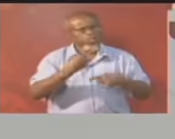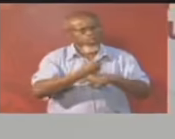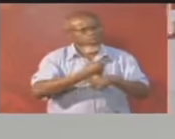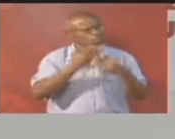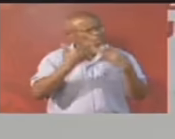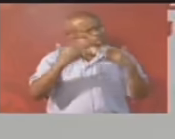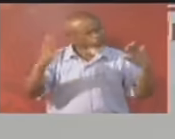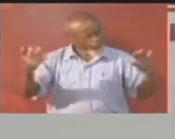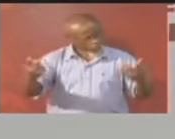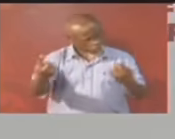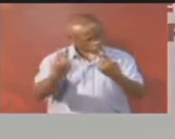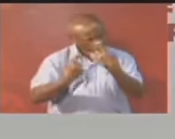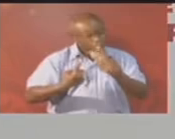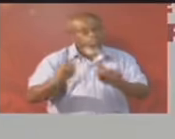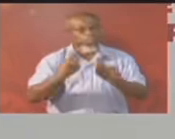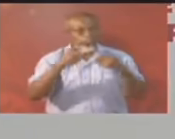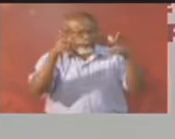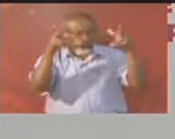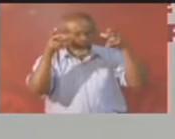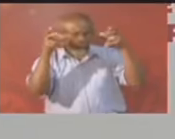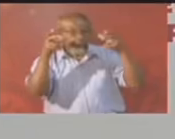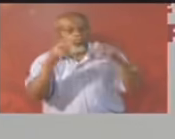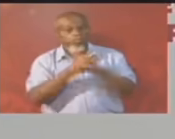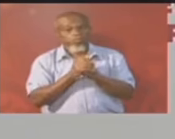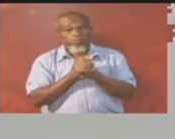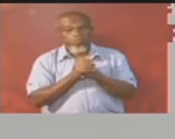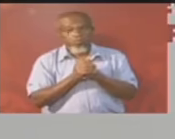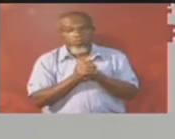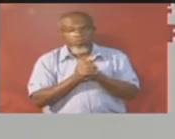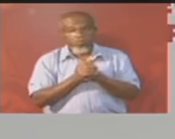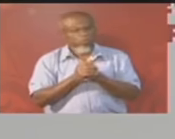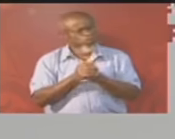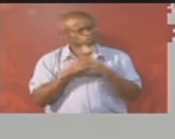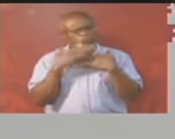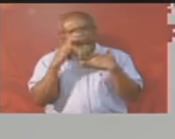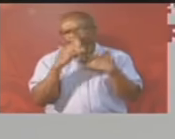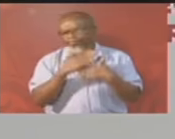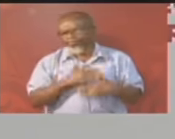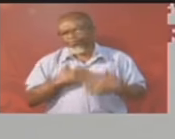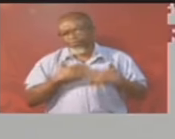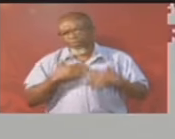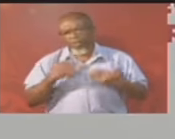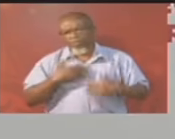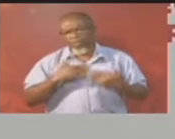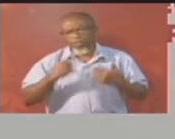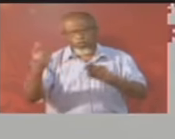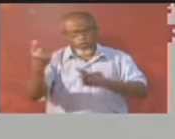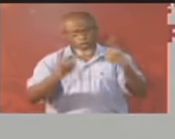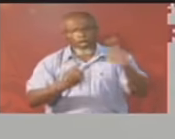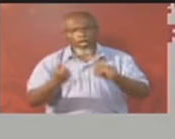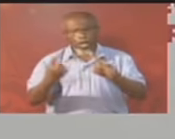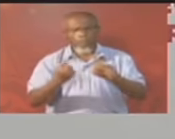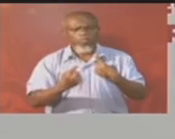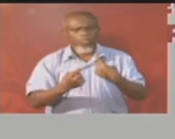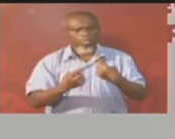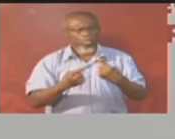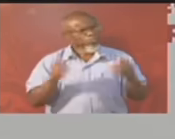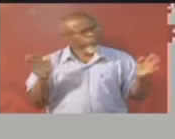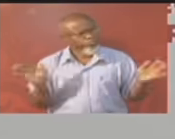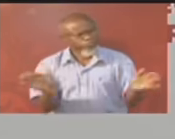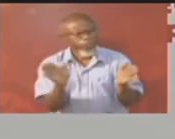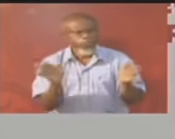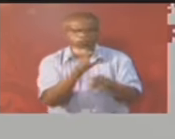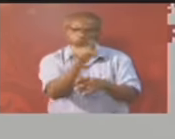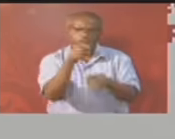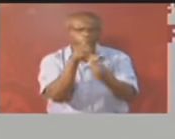us. We really do appreciate your presence at these conferences each week. We urge everyone to do their part to